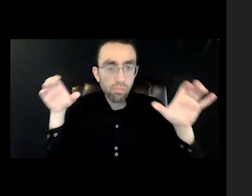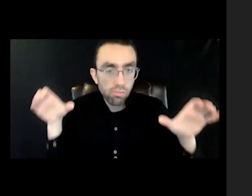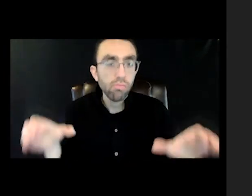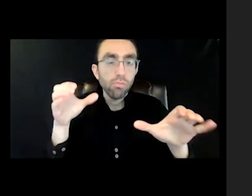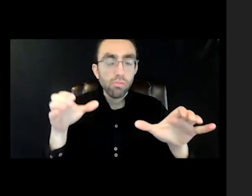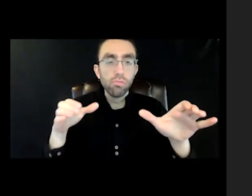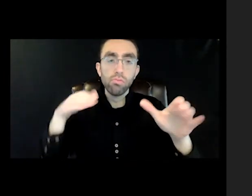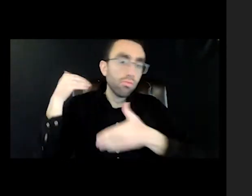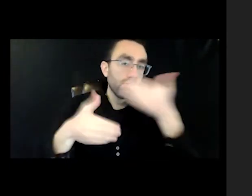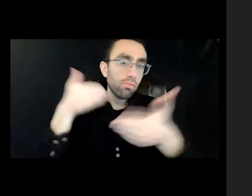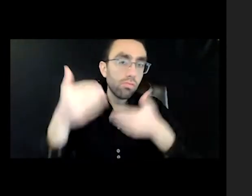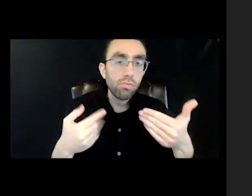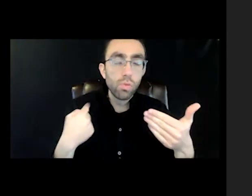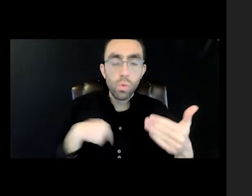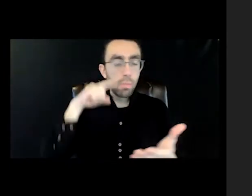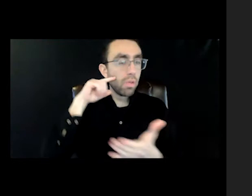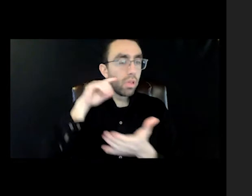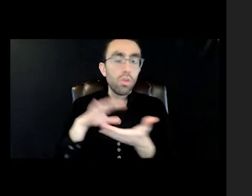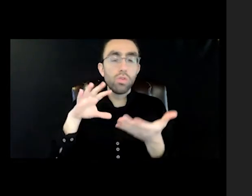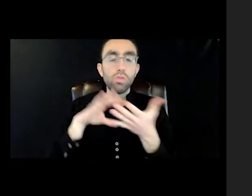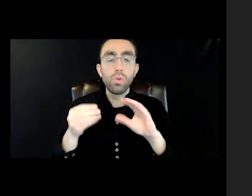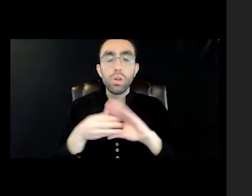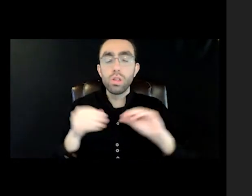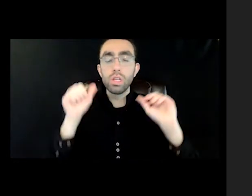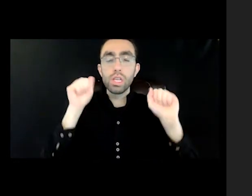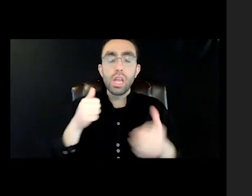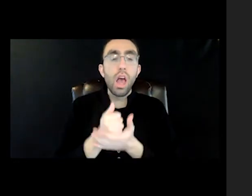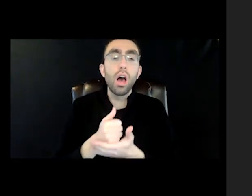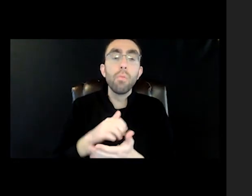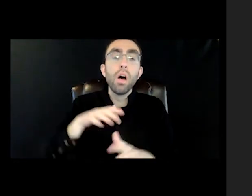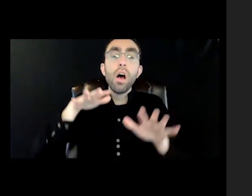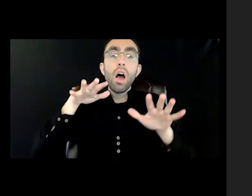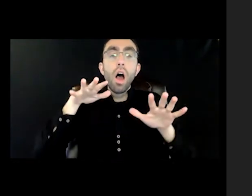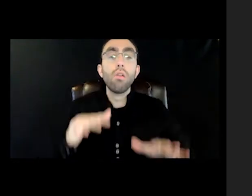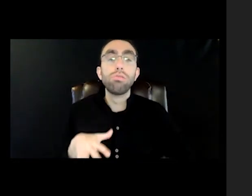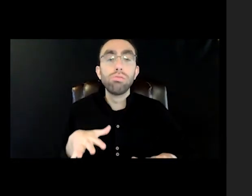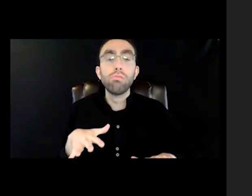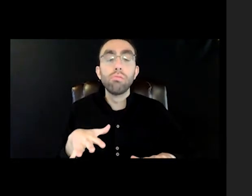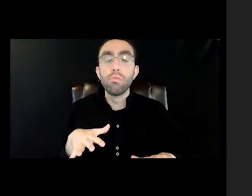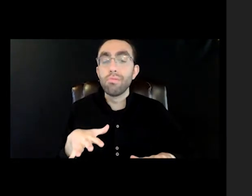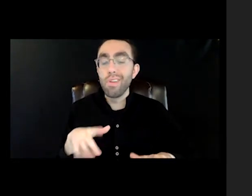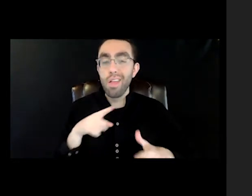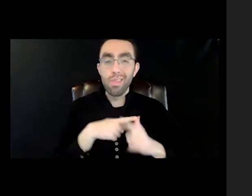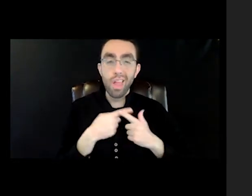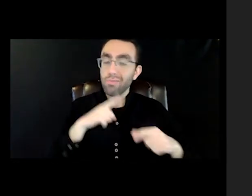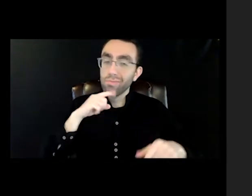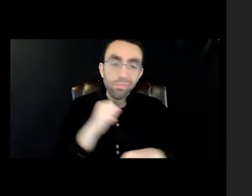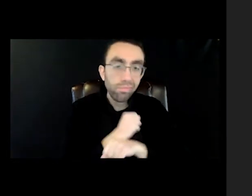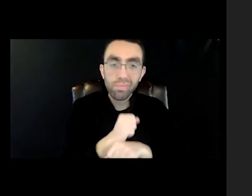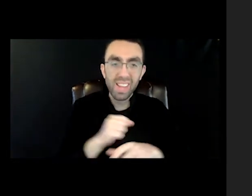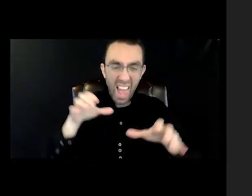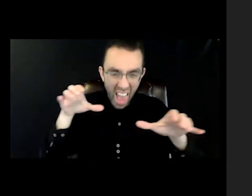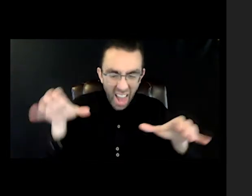connect people, ground people, and compel important action. And so our mission as a collective is